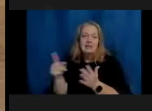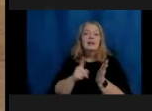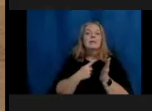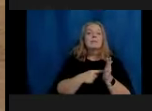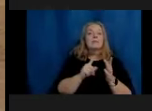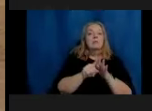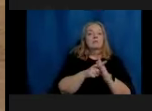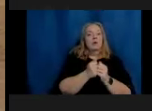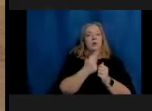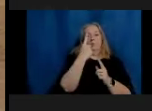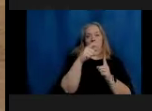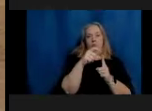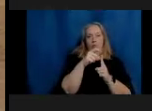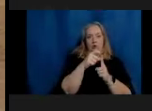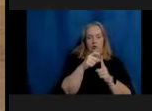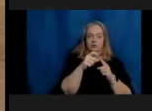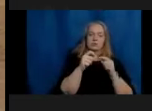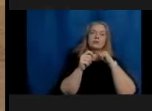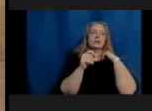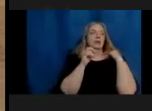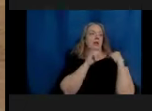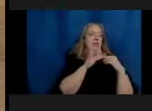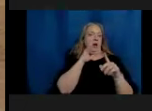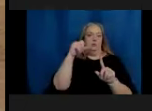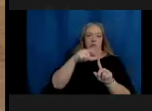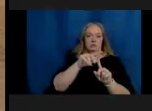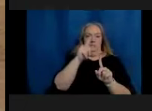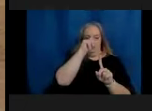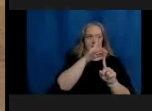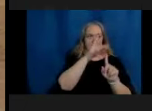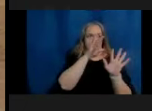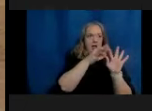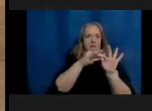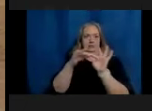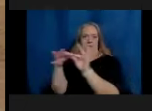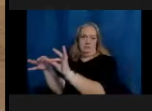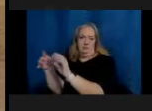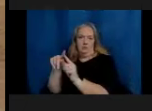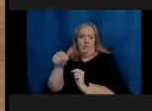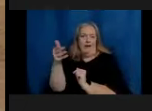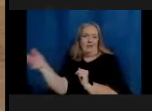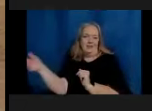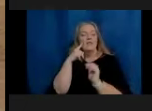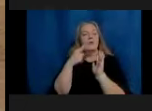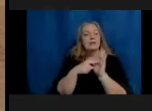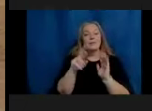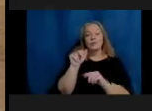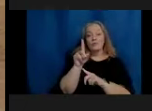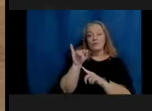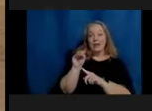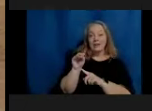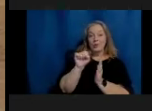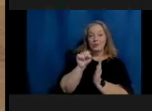the radio scripts were something I found because I was originally looking under a certain person's name, and then that led to like this other thing.